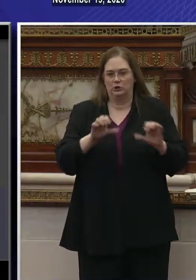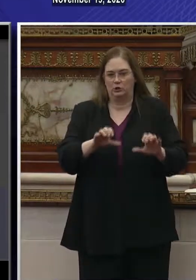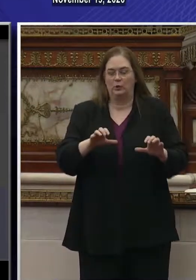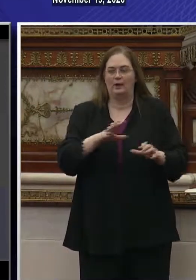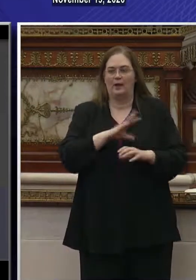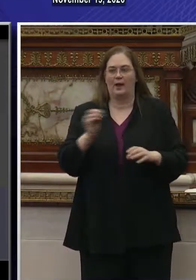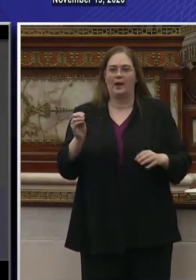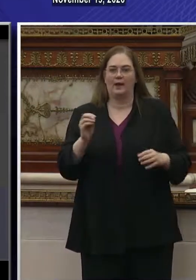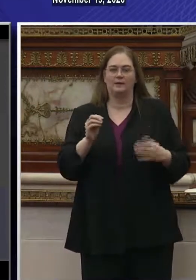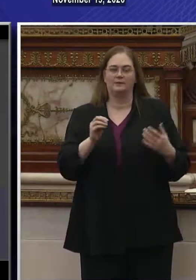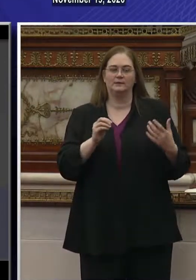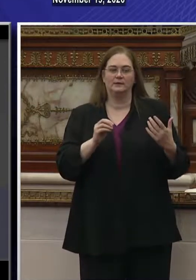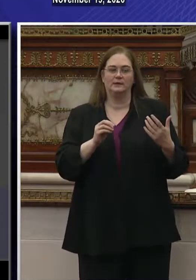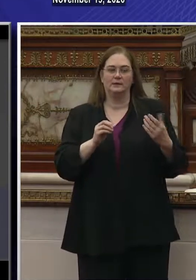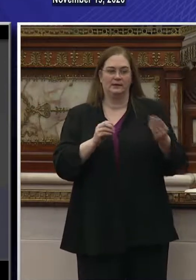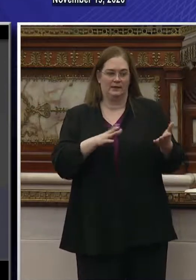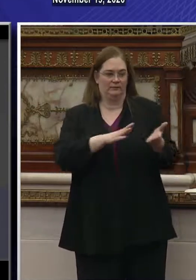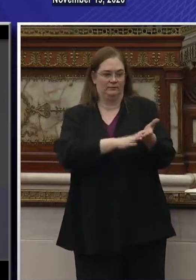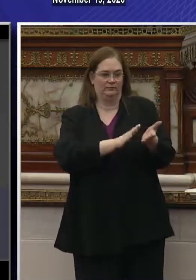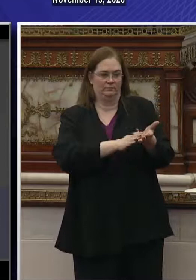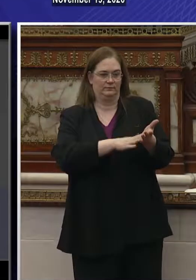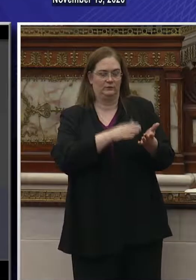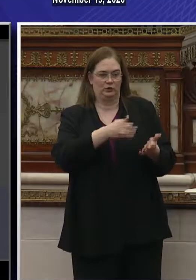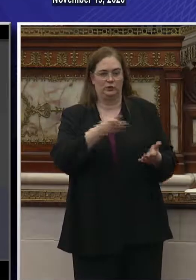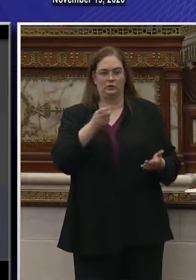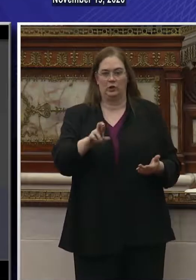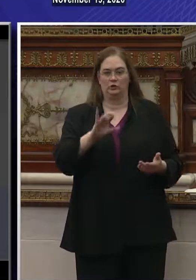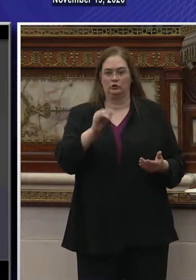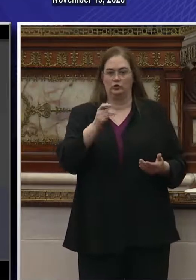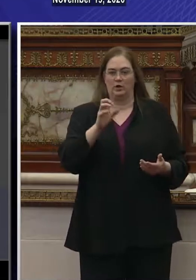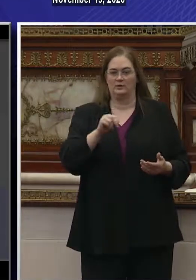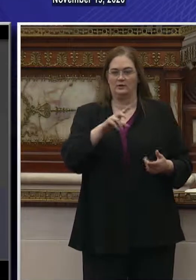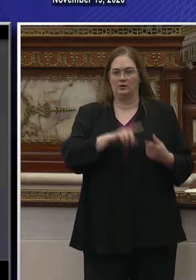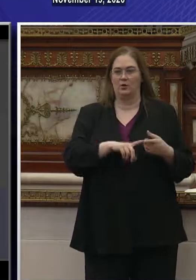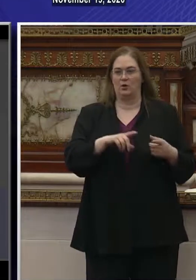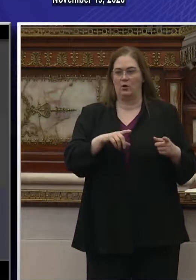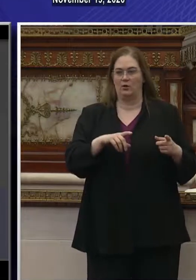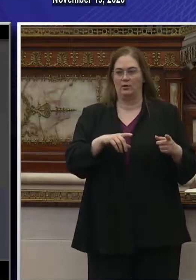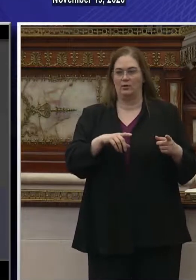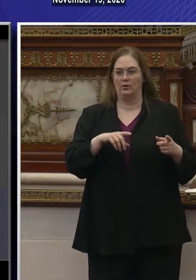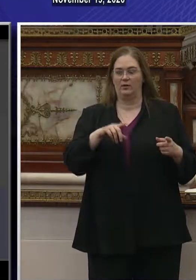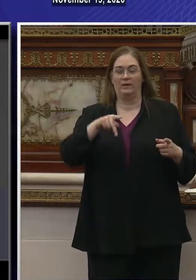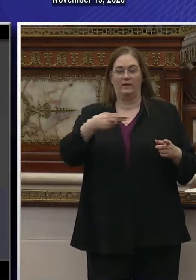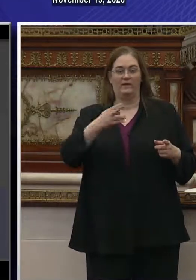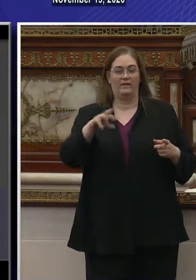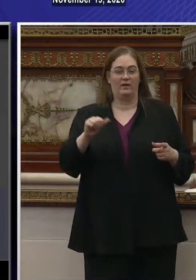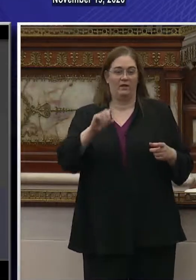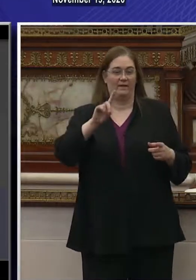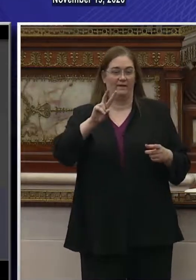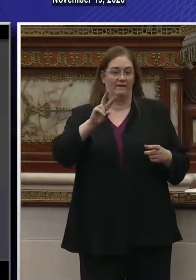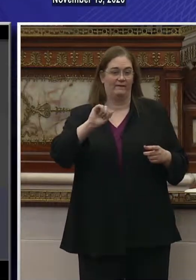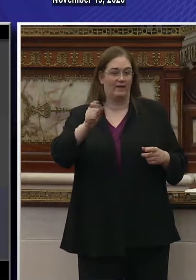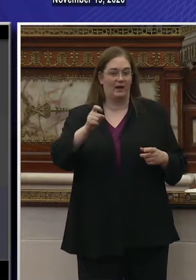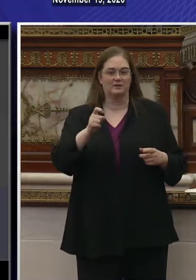give you credit, Dr. Johnson, on the Filivax. All right, Filivax is